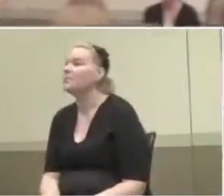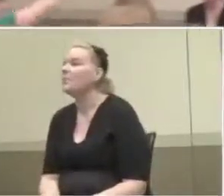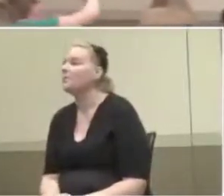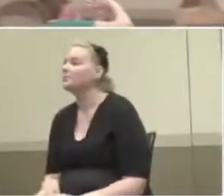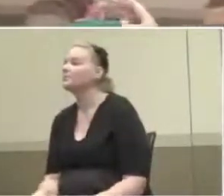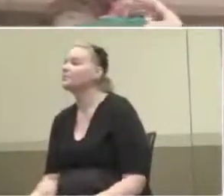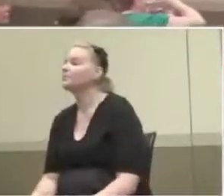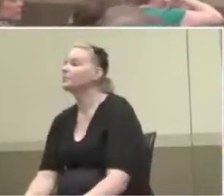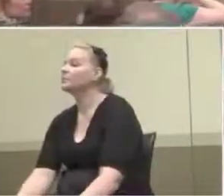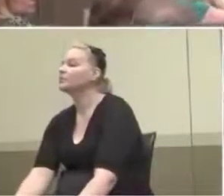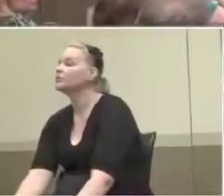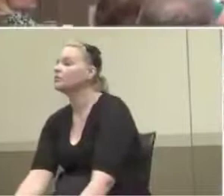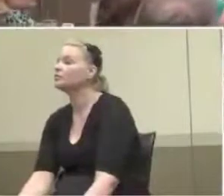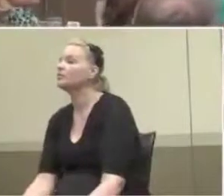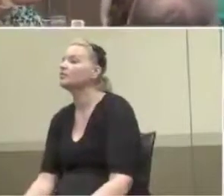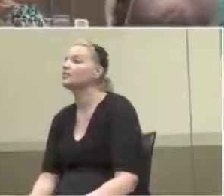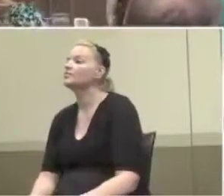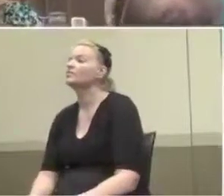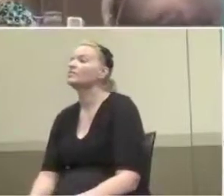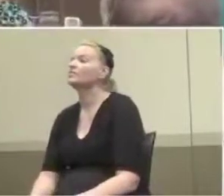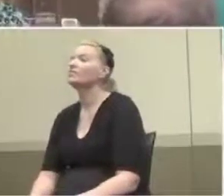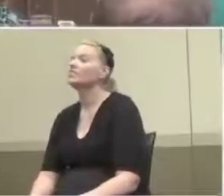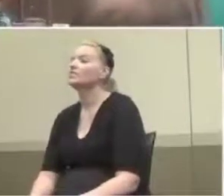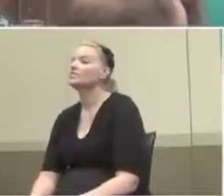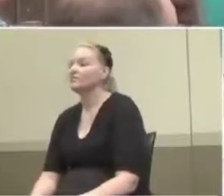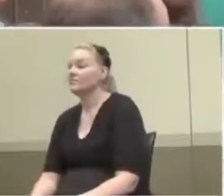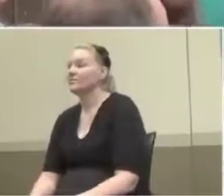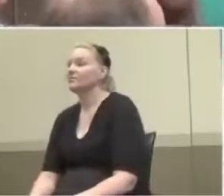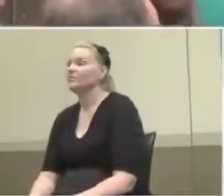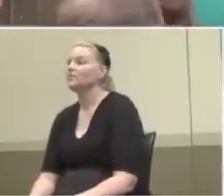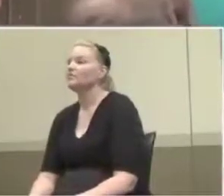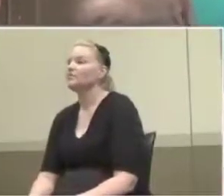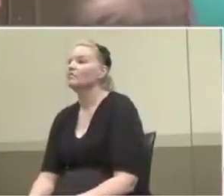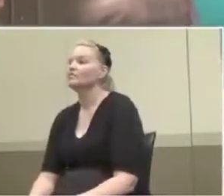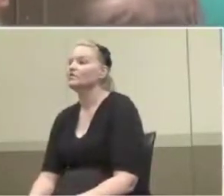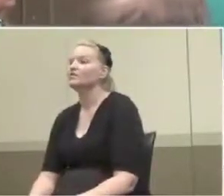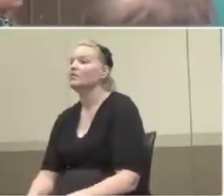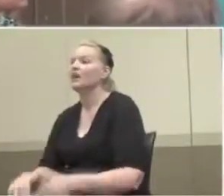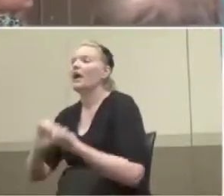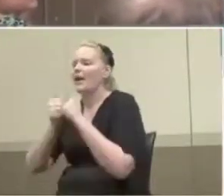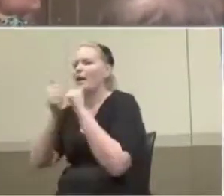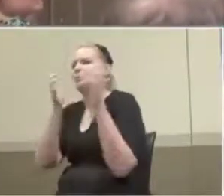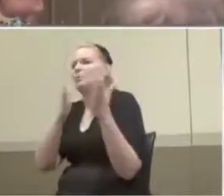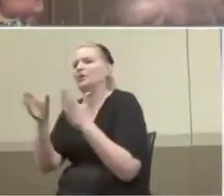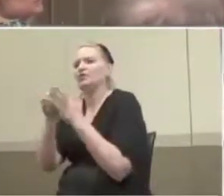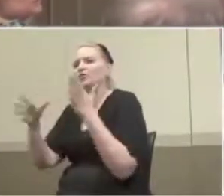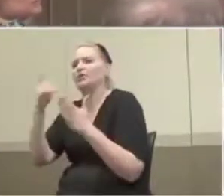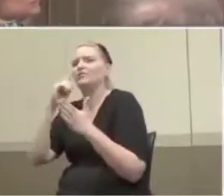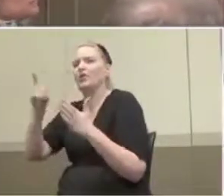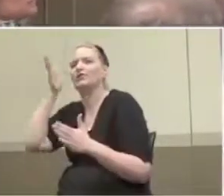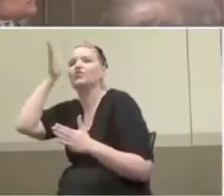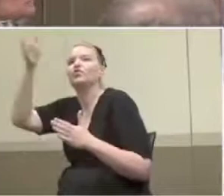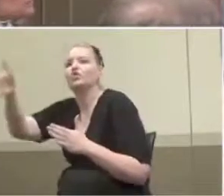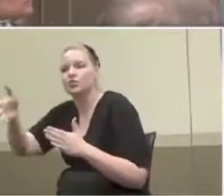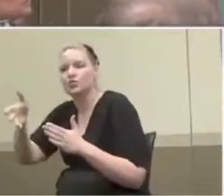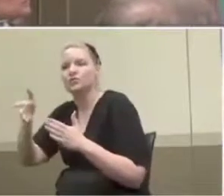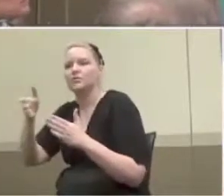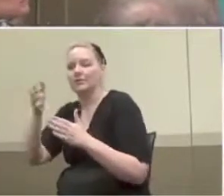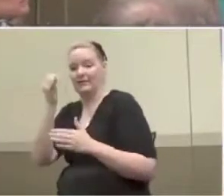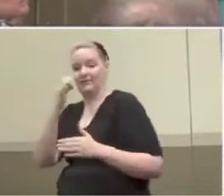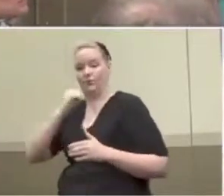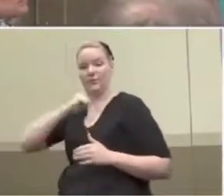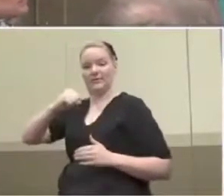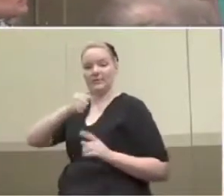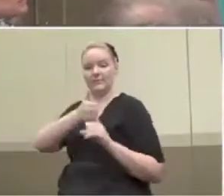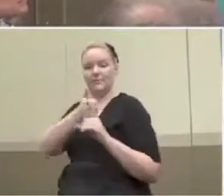Yes? How to prepare them for the future. How you do the hormone deficiency or preventing